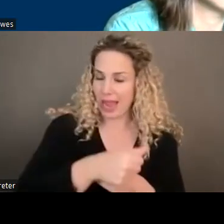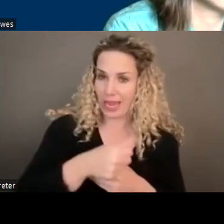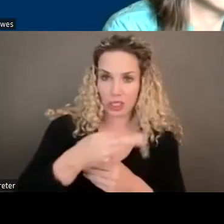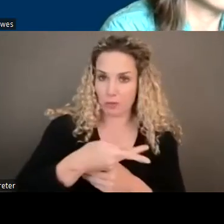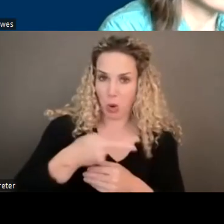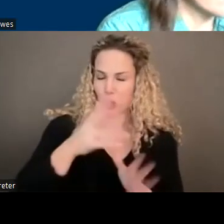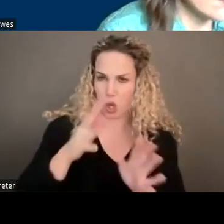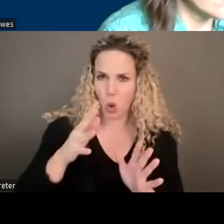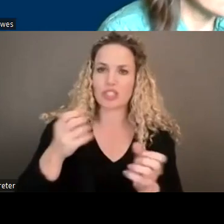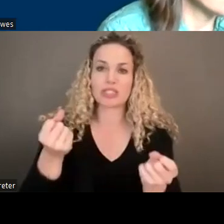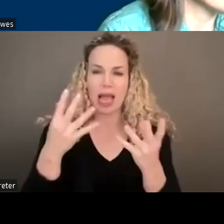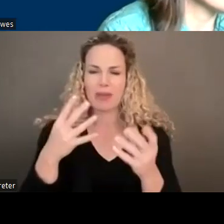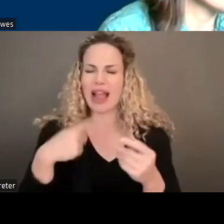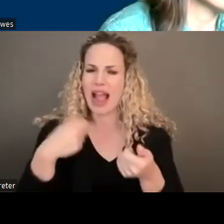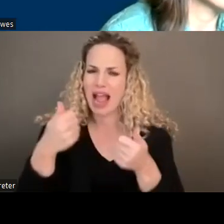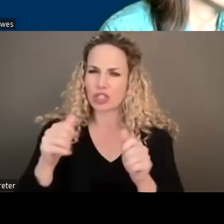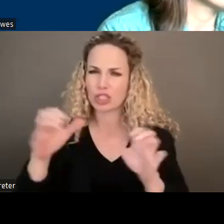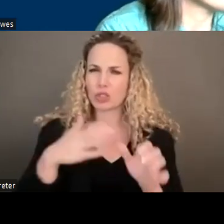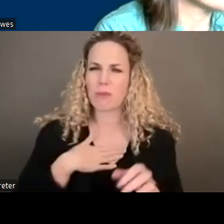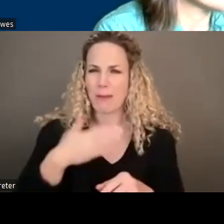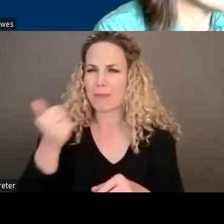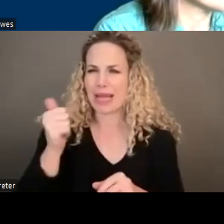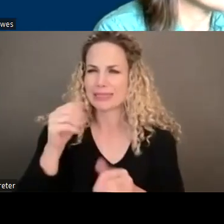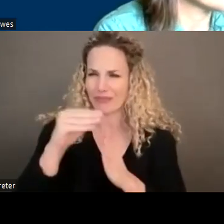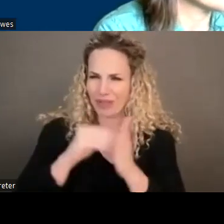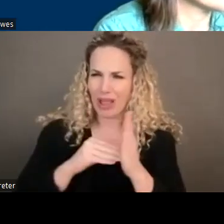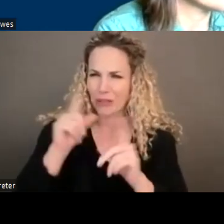got. I try do my best, but